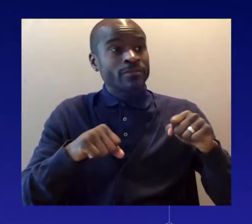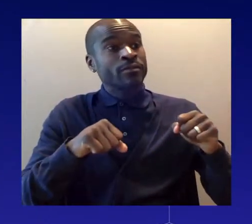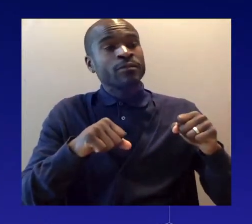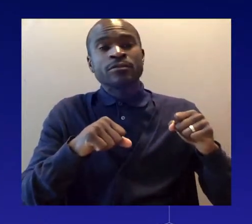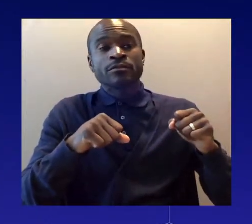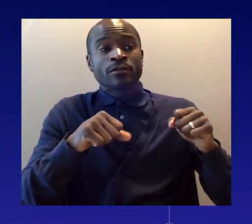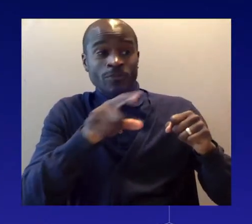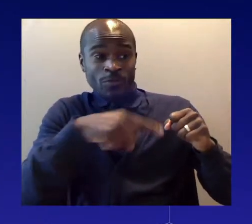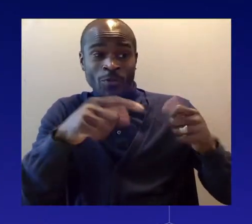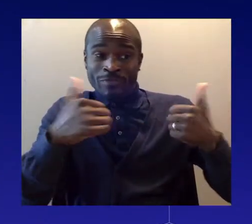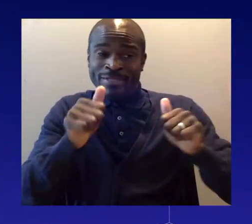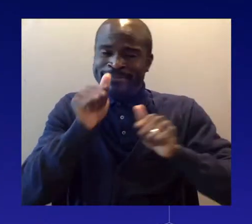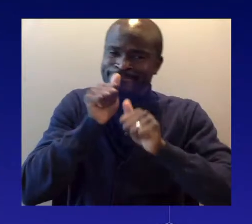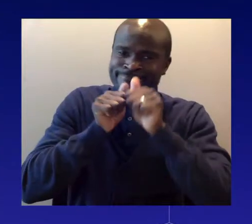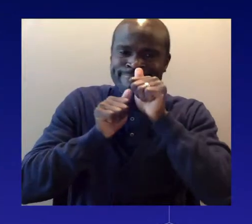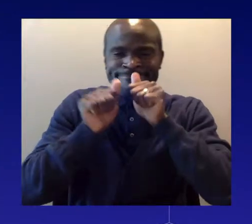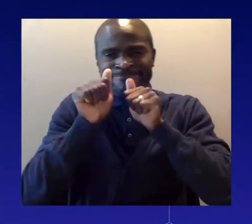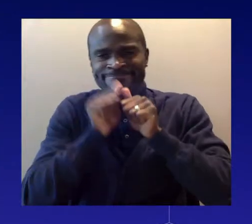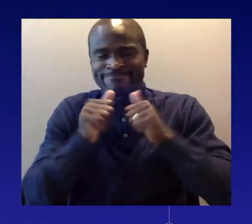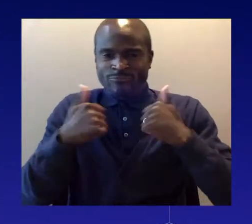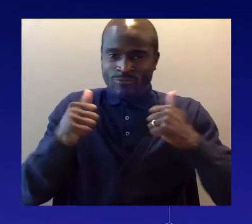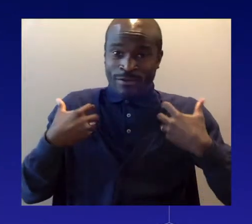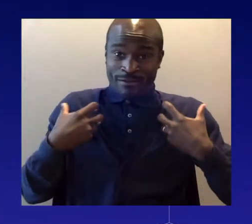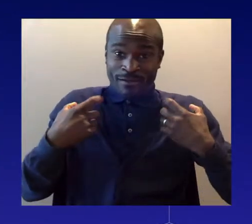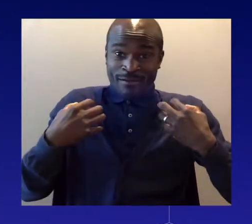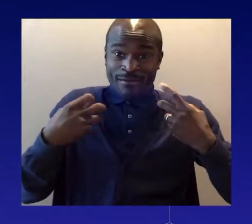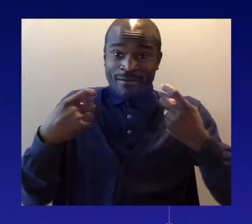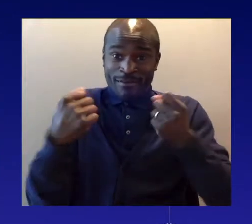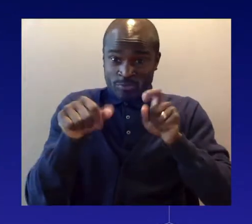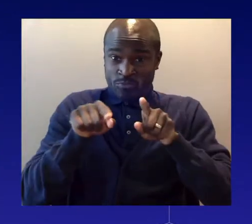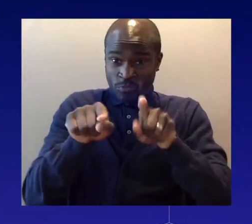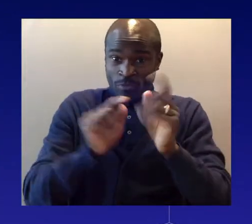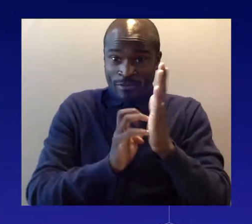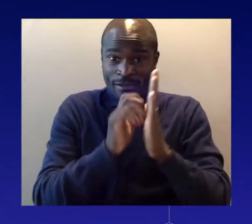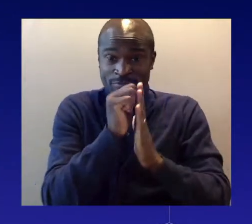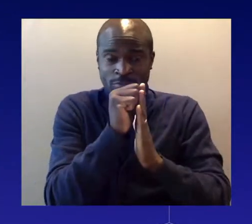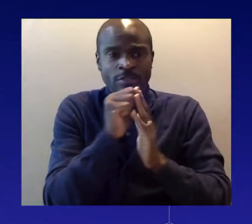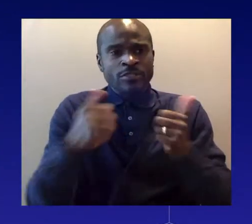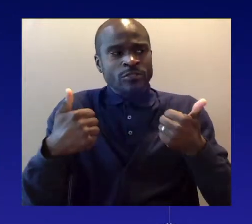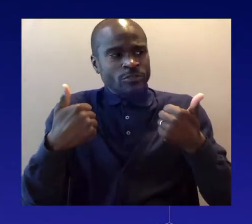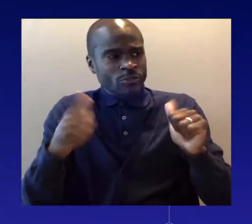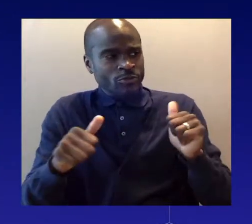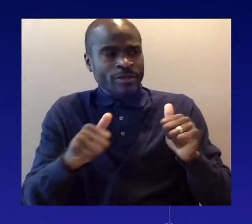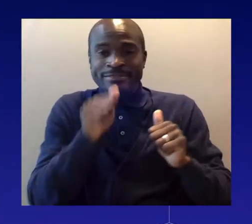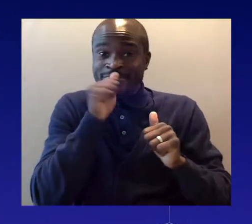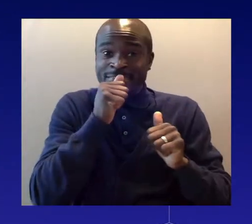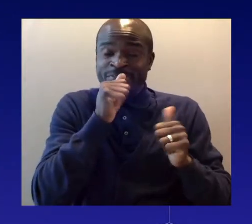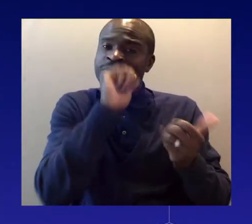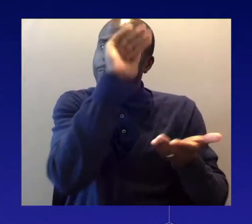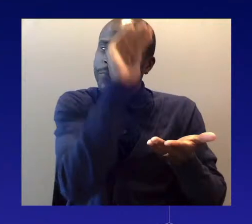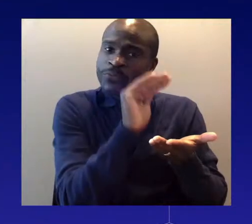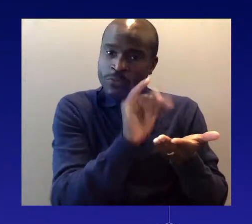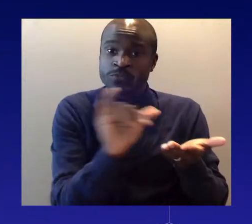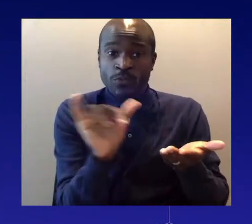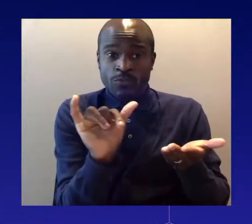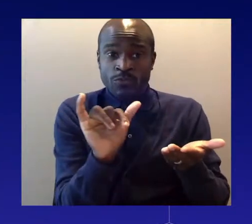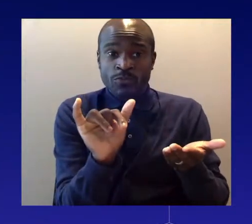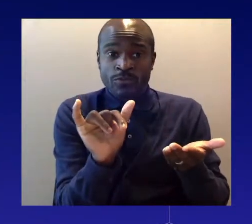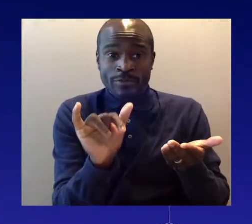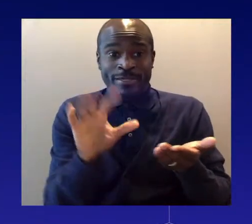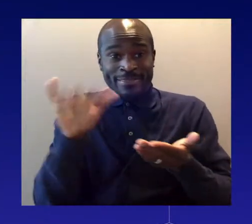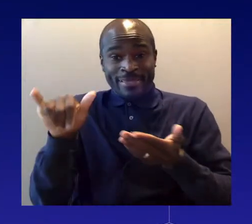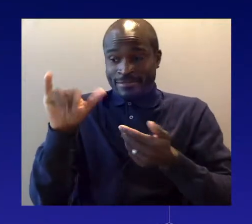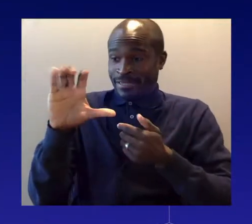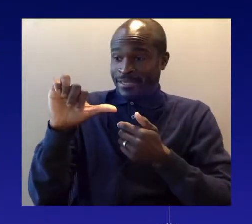but their families and their caregivers as they go through this. And we're making progress on many fronts under the cancer moonshot. Another one that's key